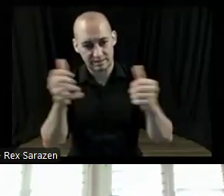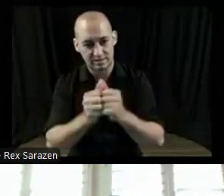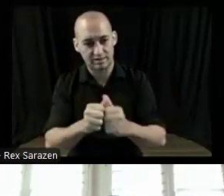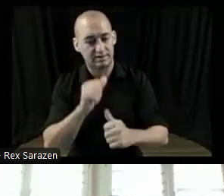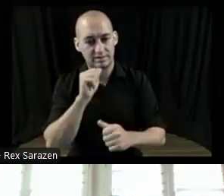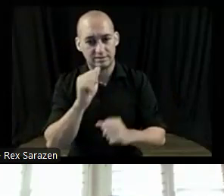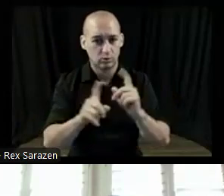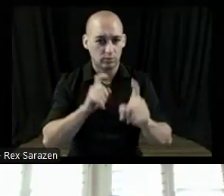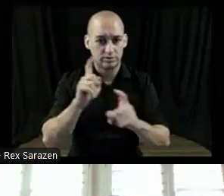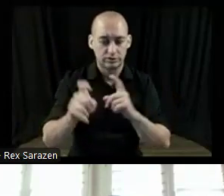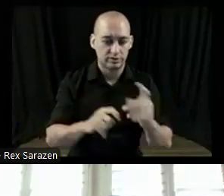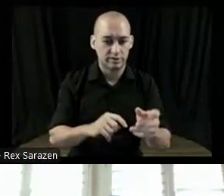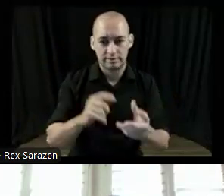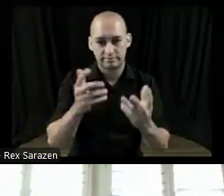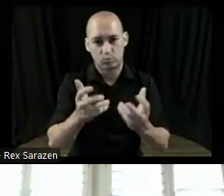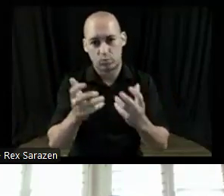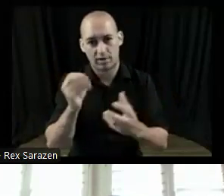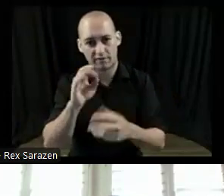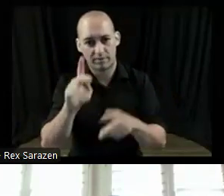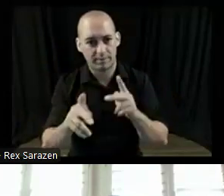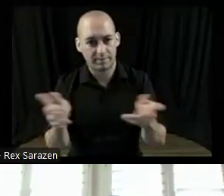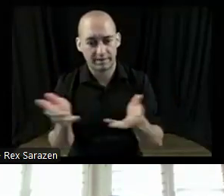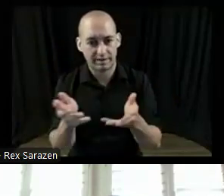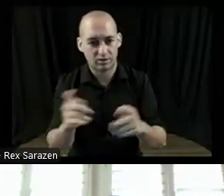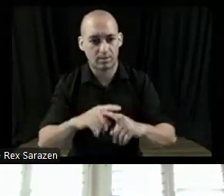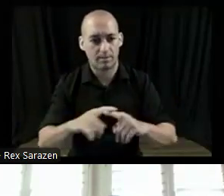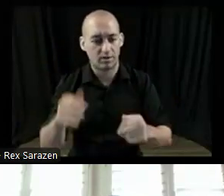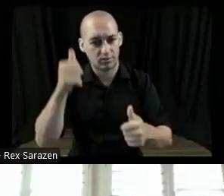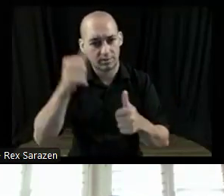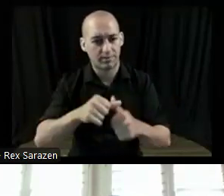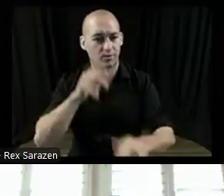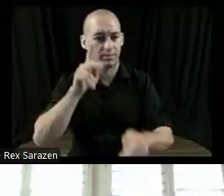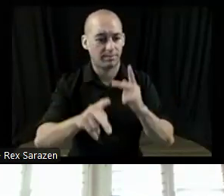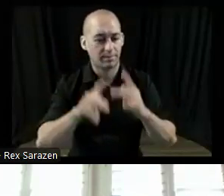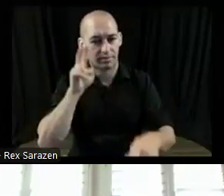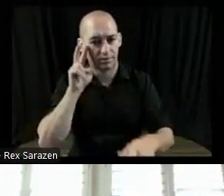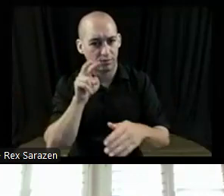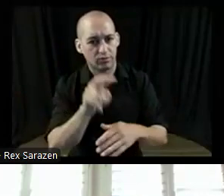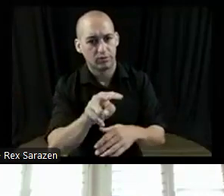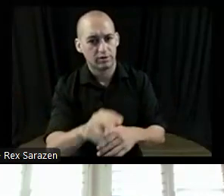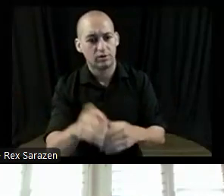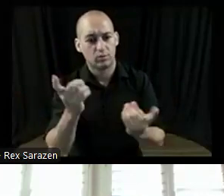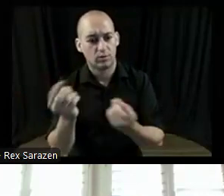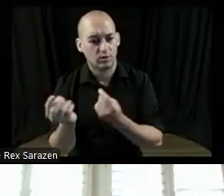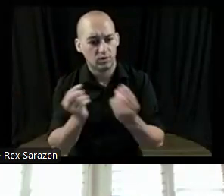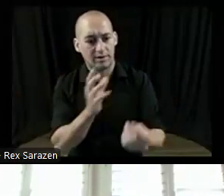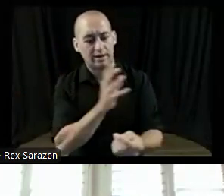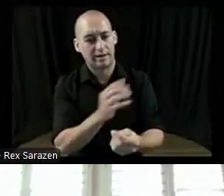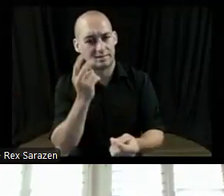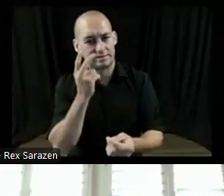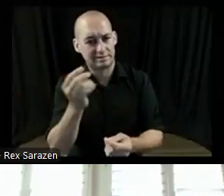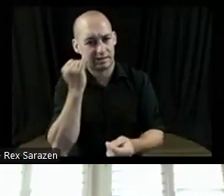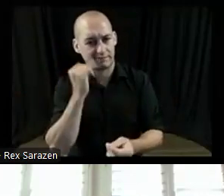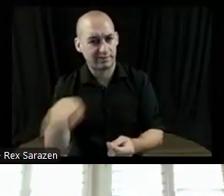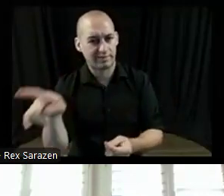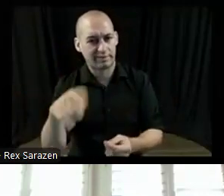anyone here. But let's please remember that people look in what we do and to see if they're there.